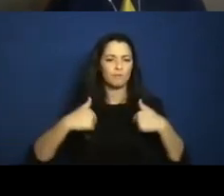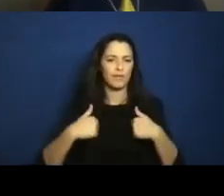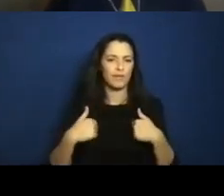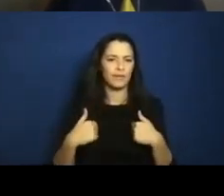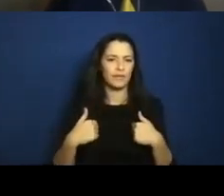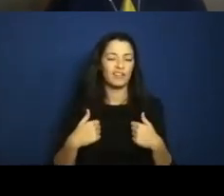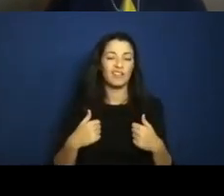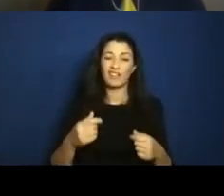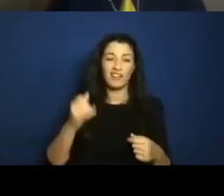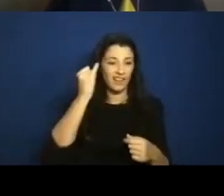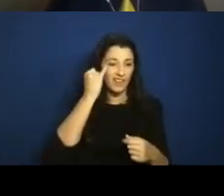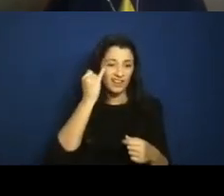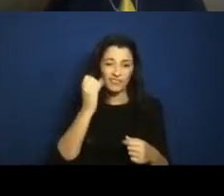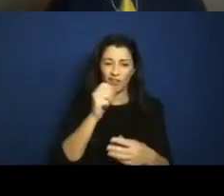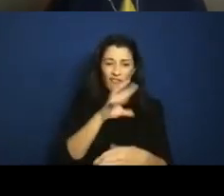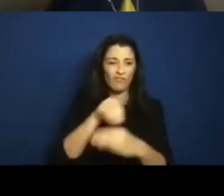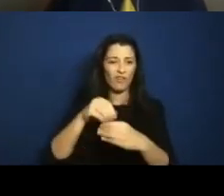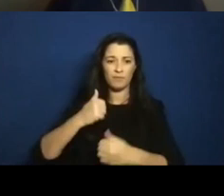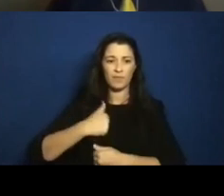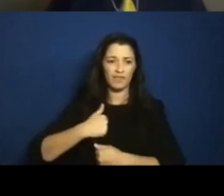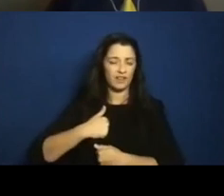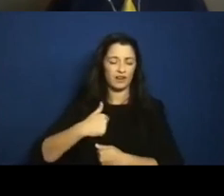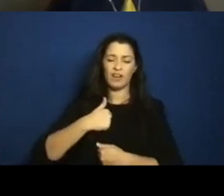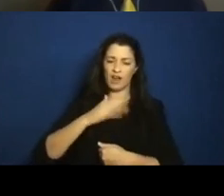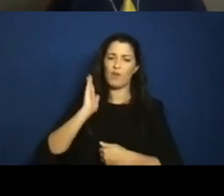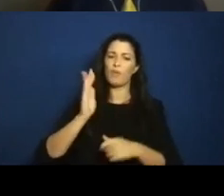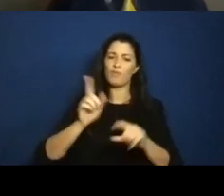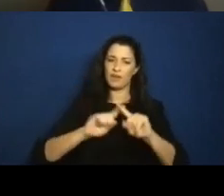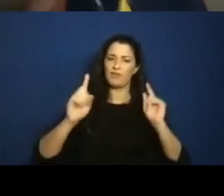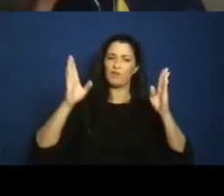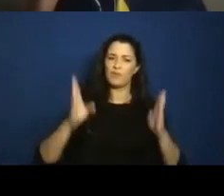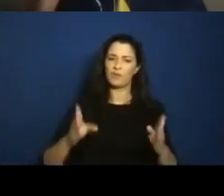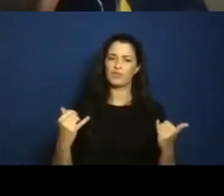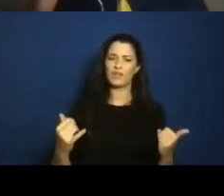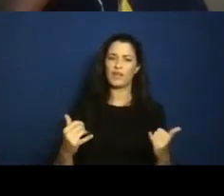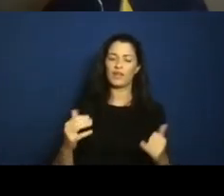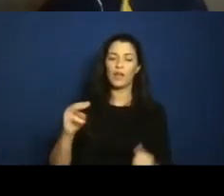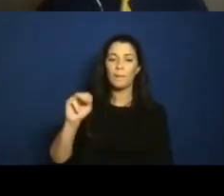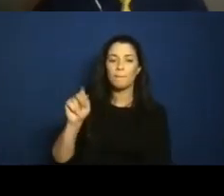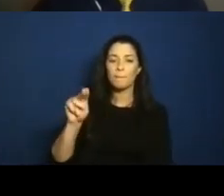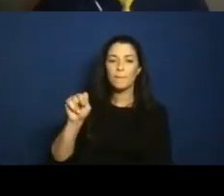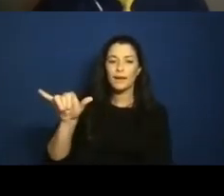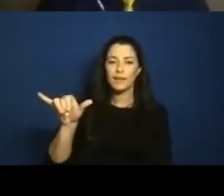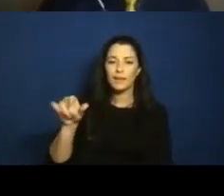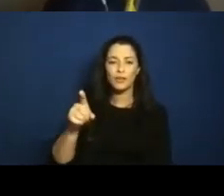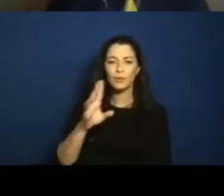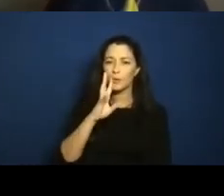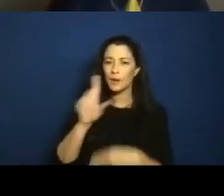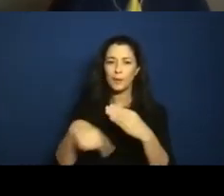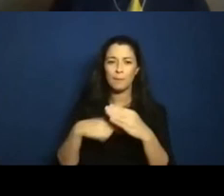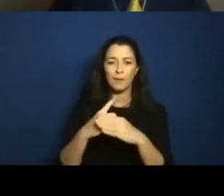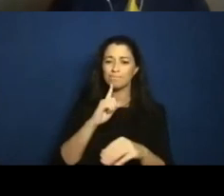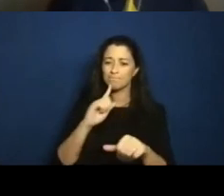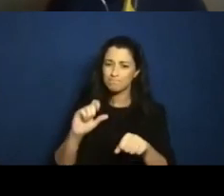today had I not gone and served. You know, Manny, you're, you know, speaking to the reality of taking